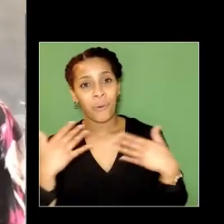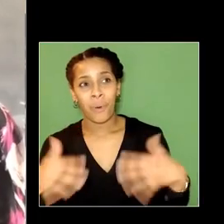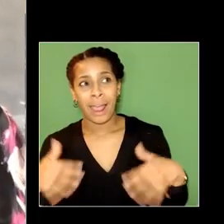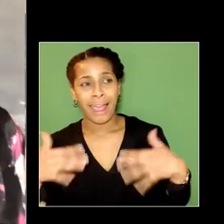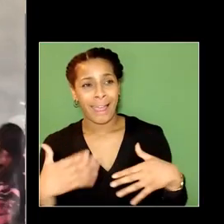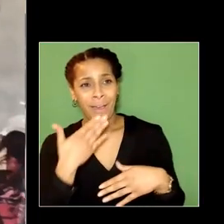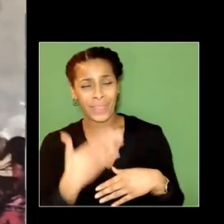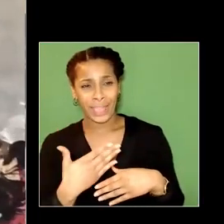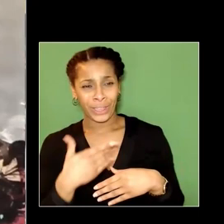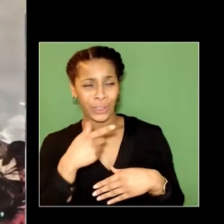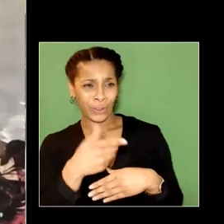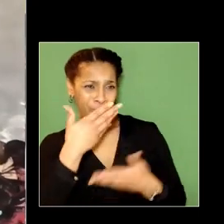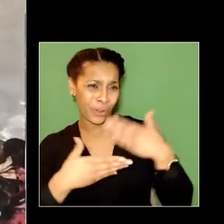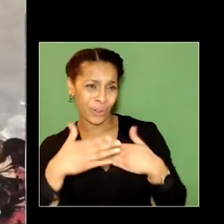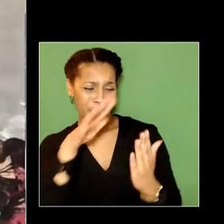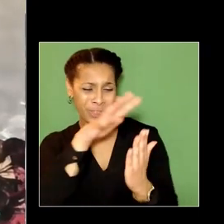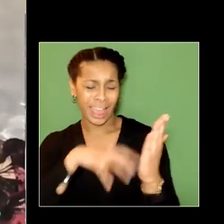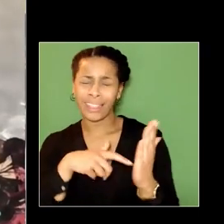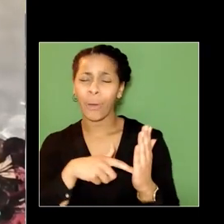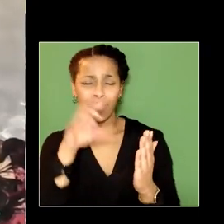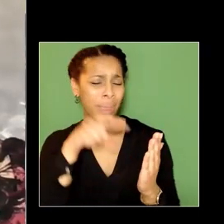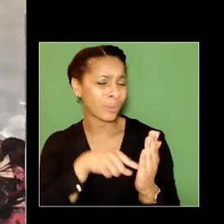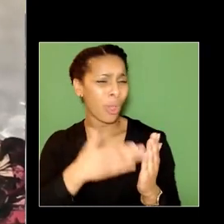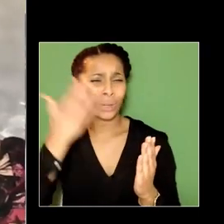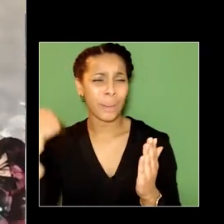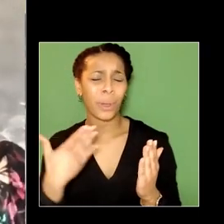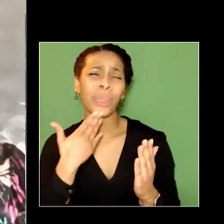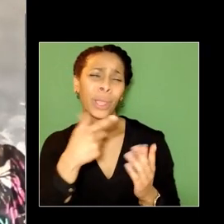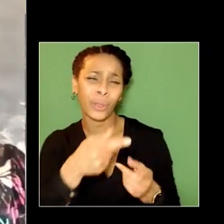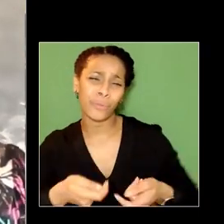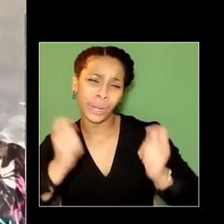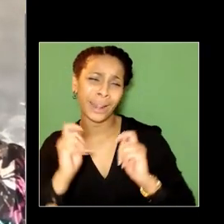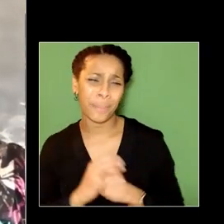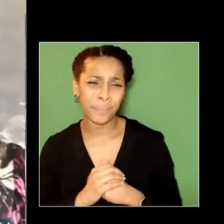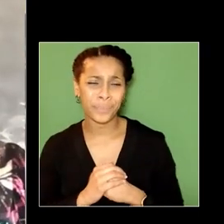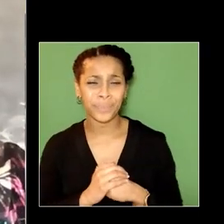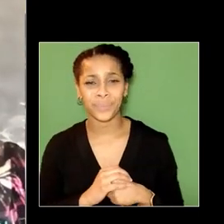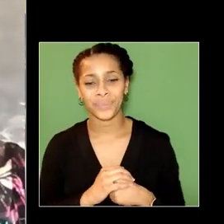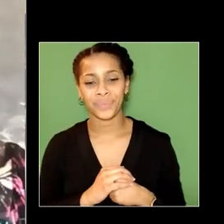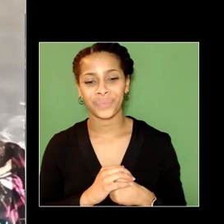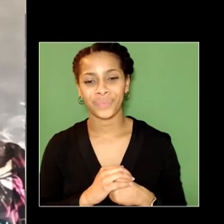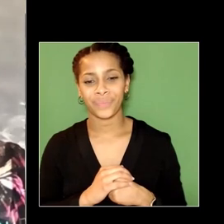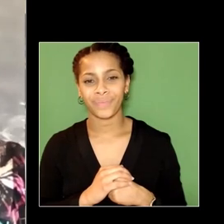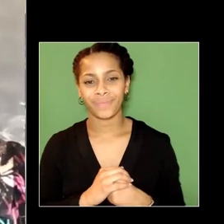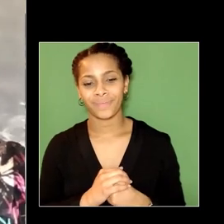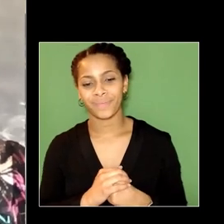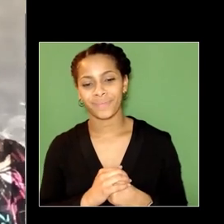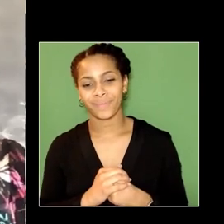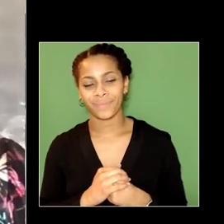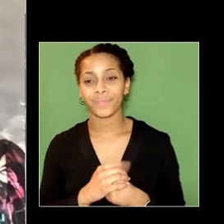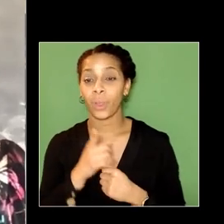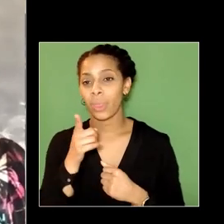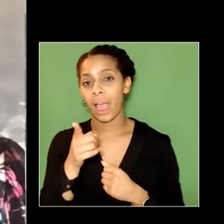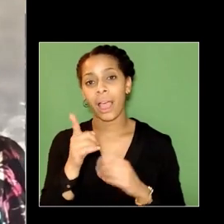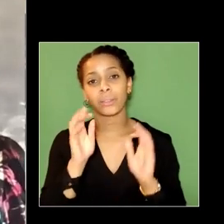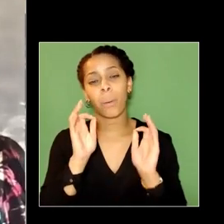long time ago. Wow, thank you. Thank you for bringing that back. It's a perfect point for us to end on. And I'm aware